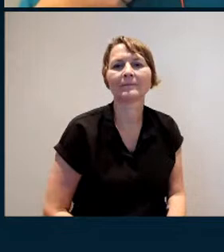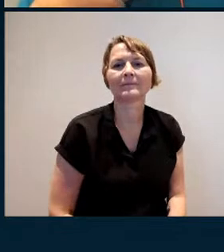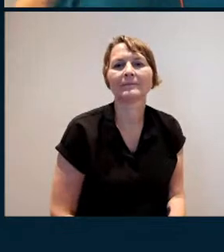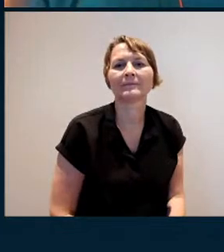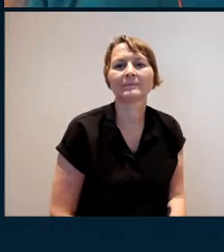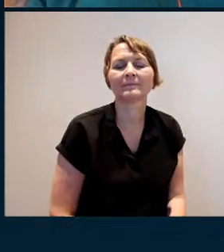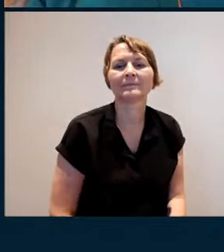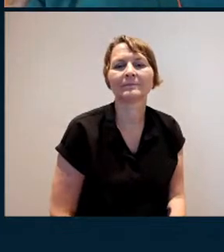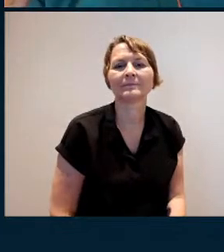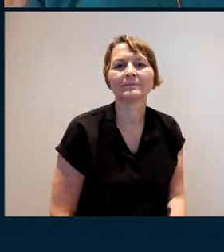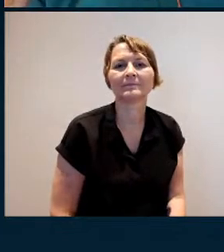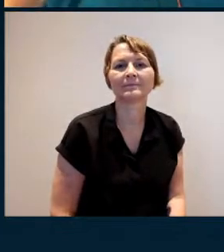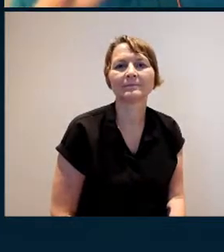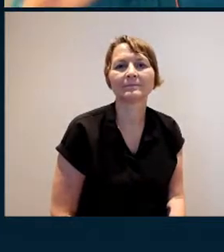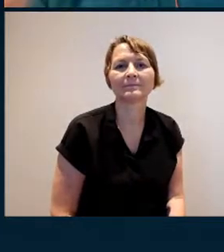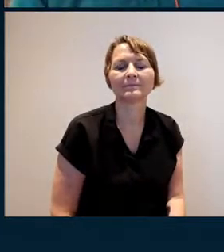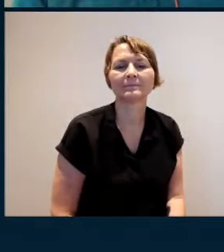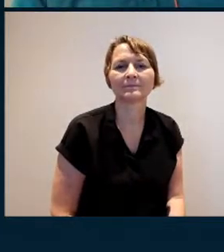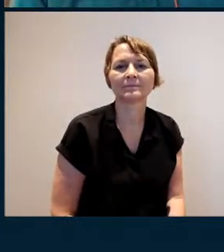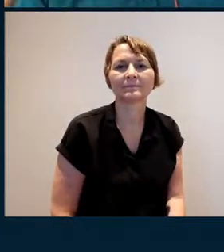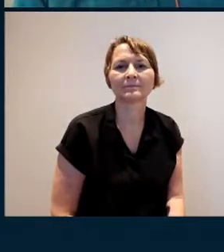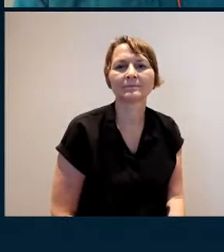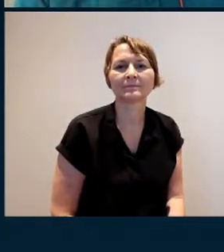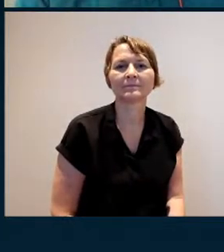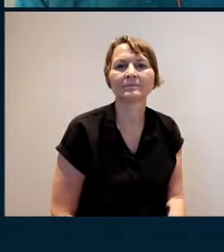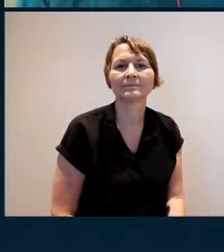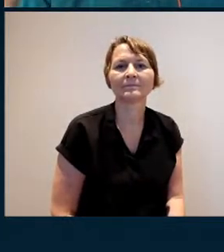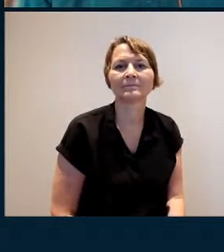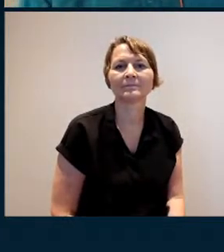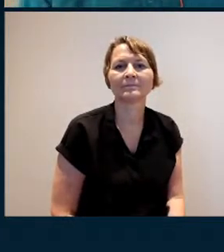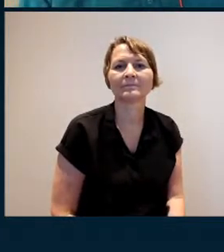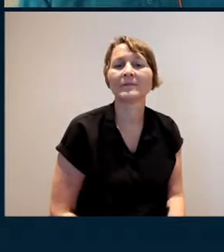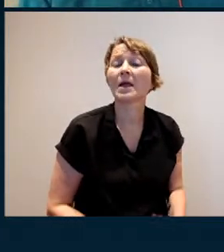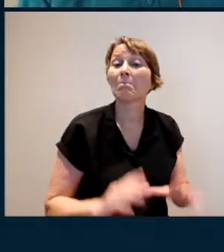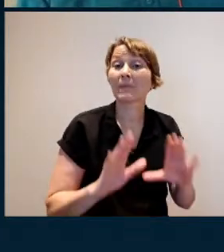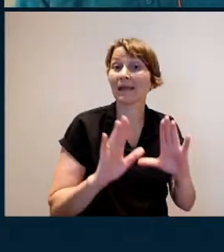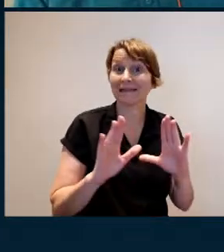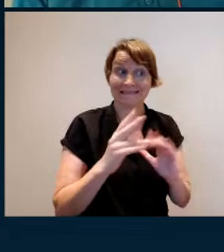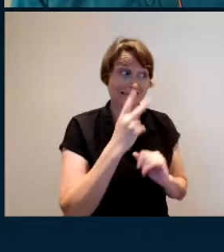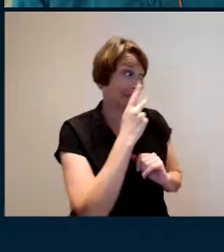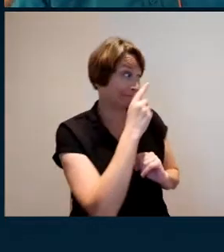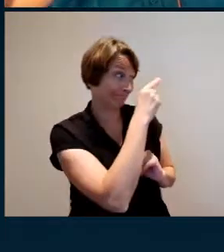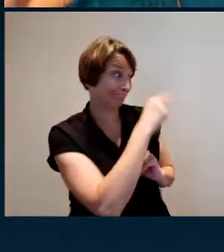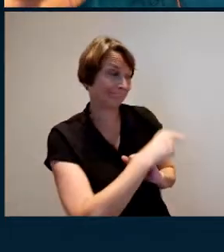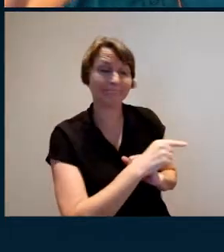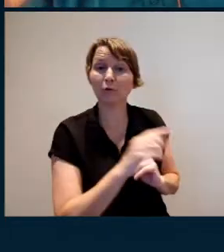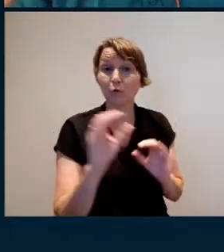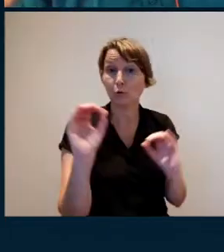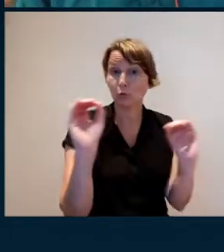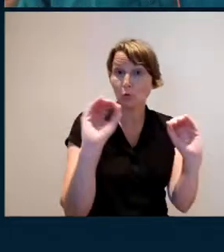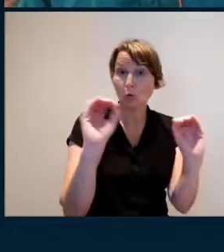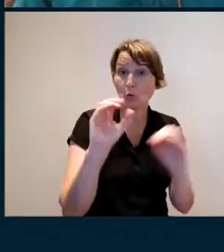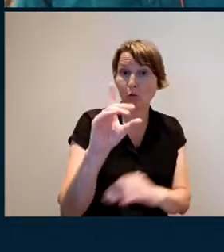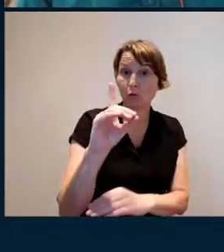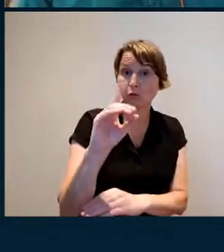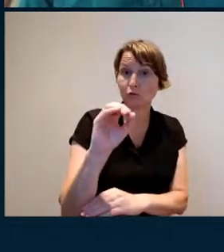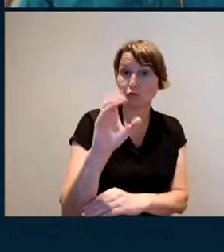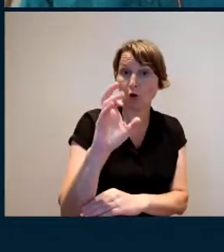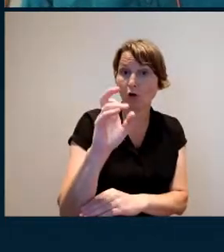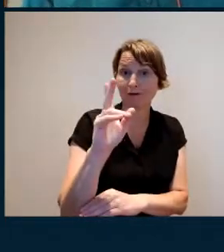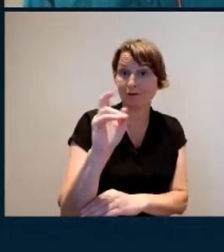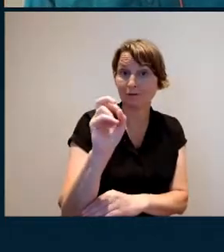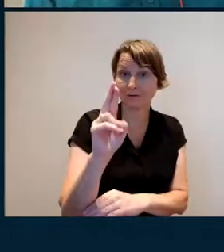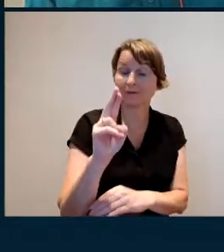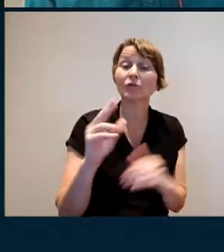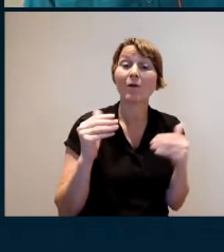And then the one other thing I'm going to do with this, and notice I'm not doing any Docker, I'm not writing any YAML at all. So I've got a front end and a back end. And